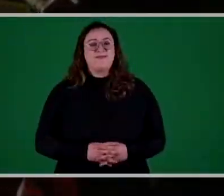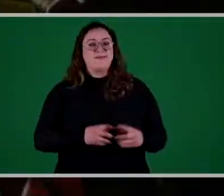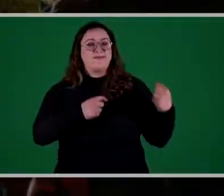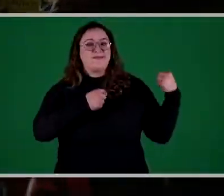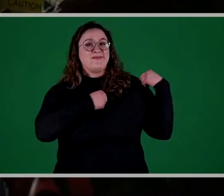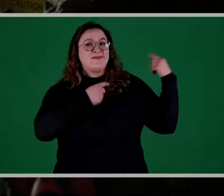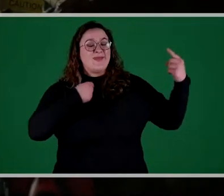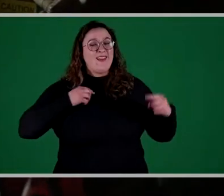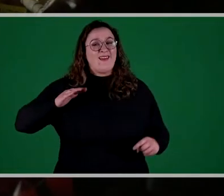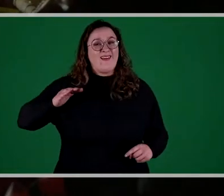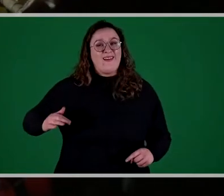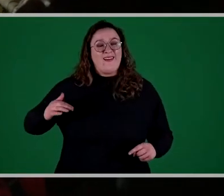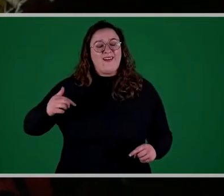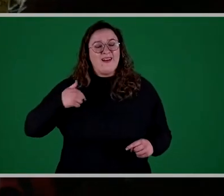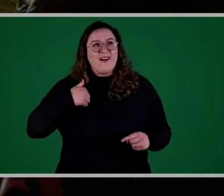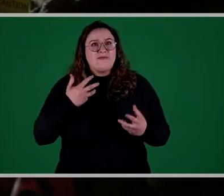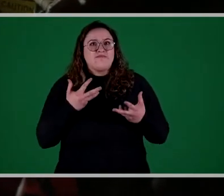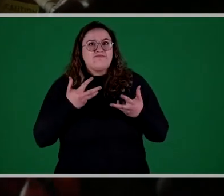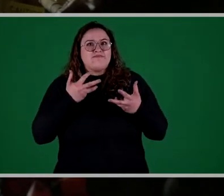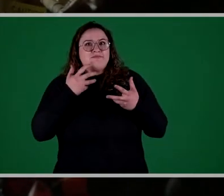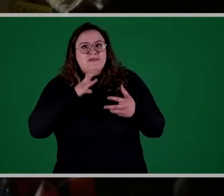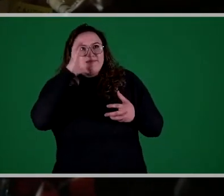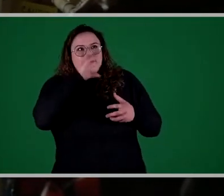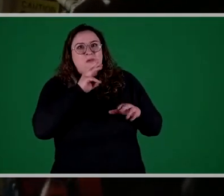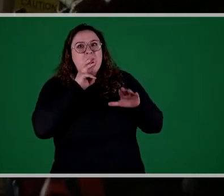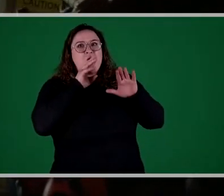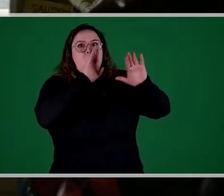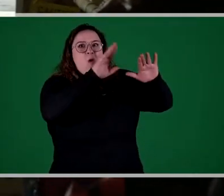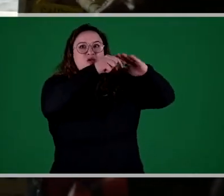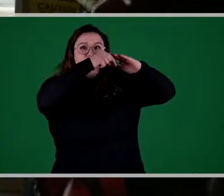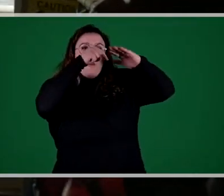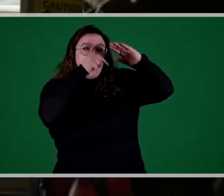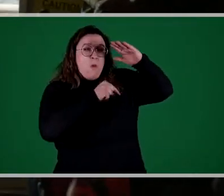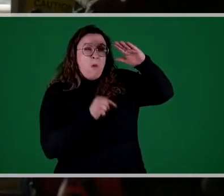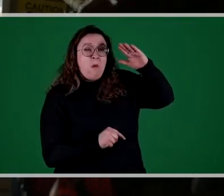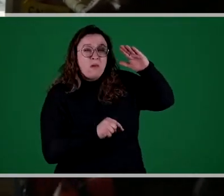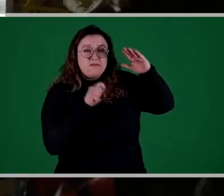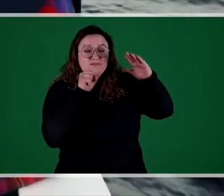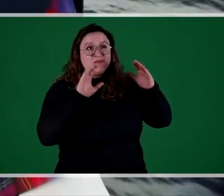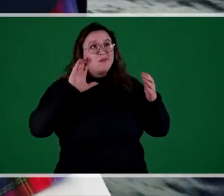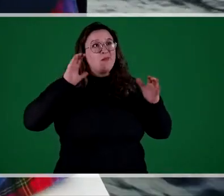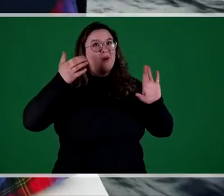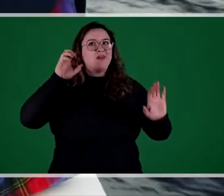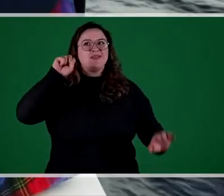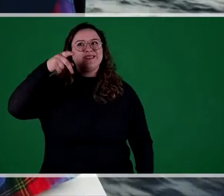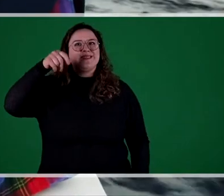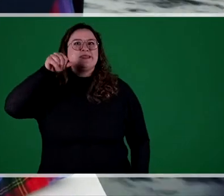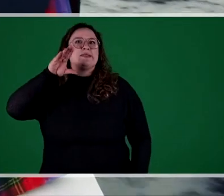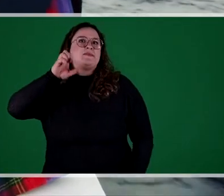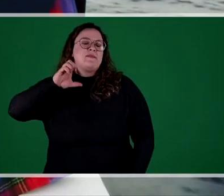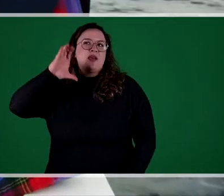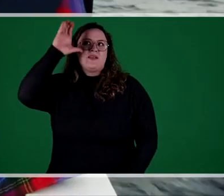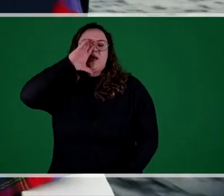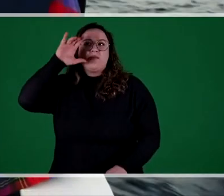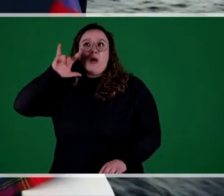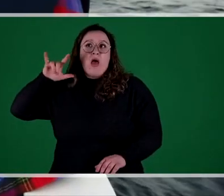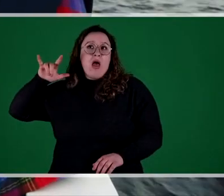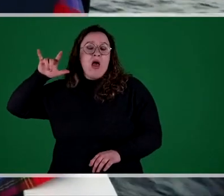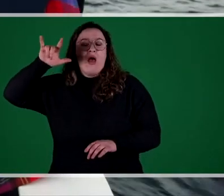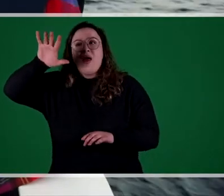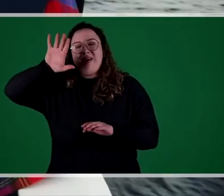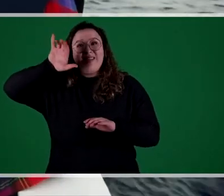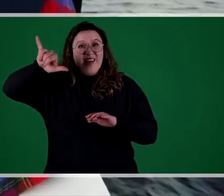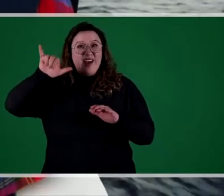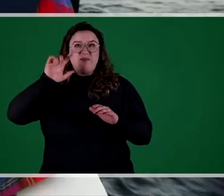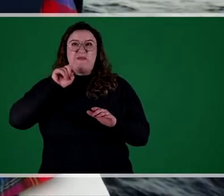Exploring the deep sea is so exciting. It's been my dream ever since I was a little kid. I could compare it to exploring outer